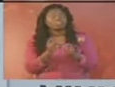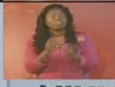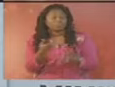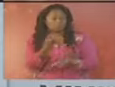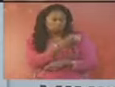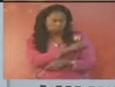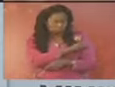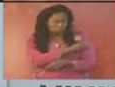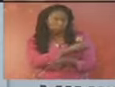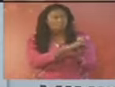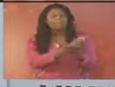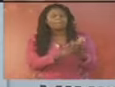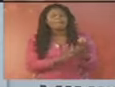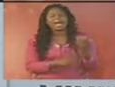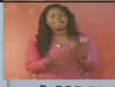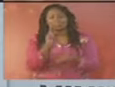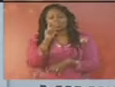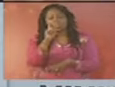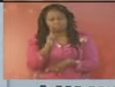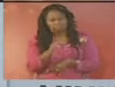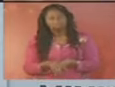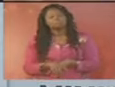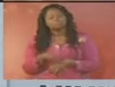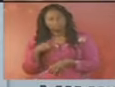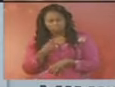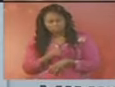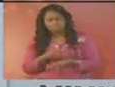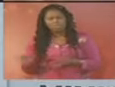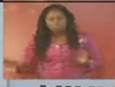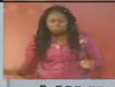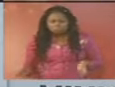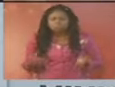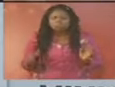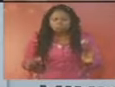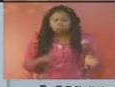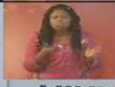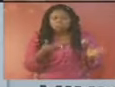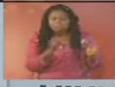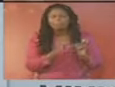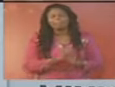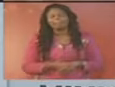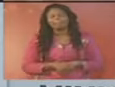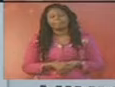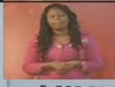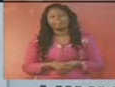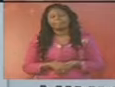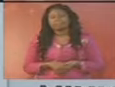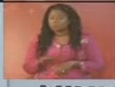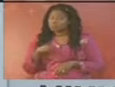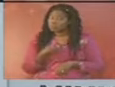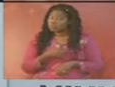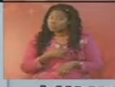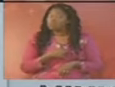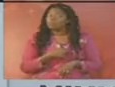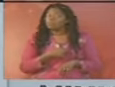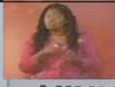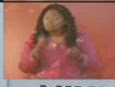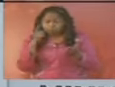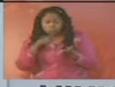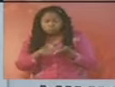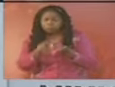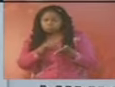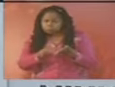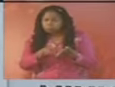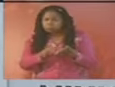one, that will be our phase one target. We will continue to look at persons who have had infection, both from a research perspective